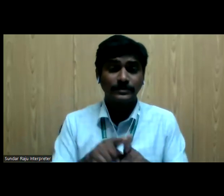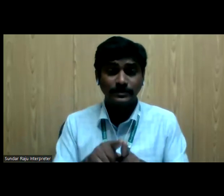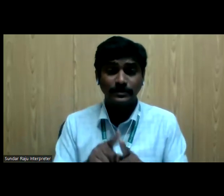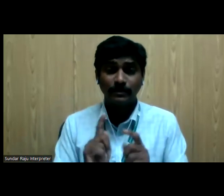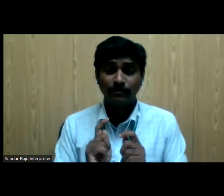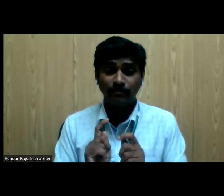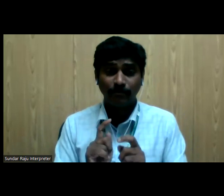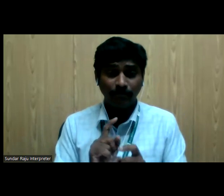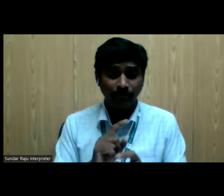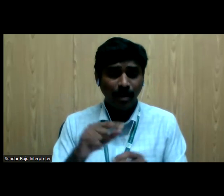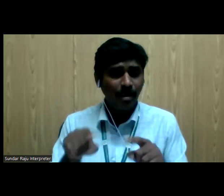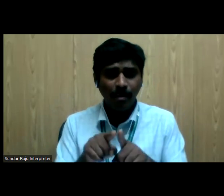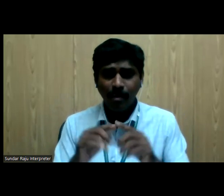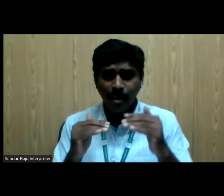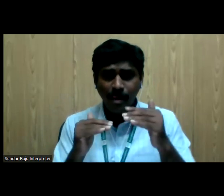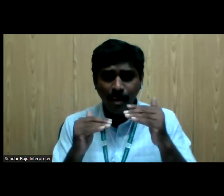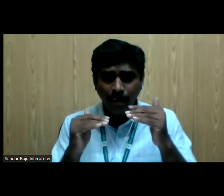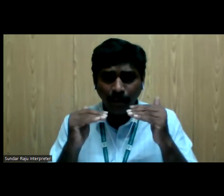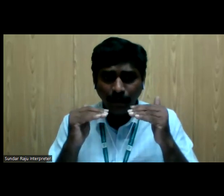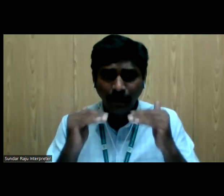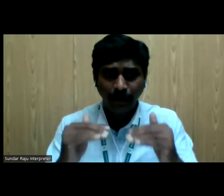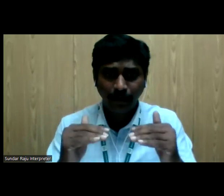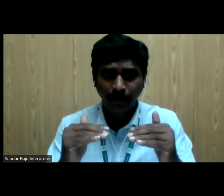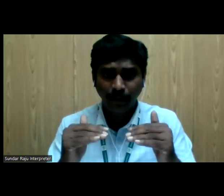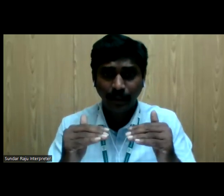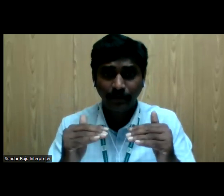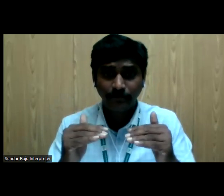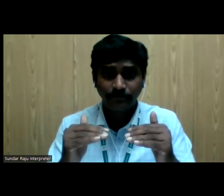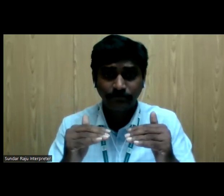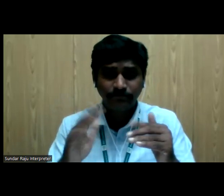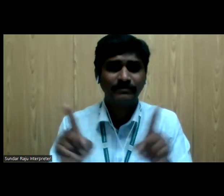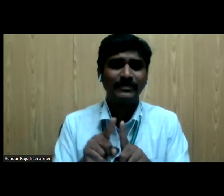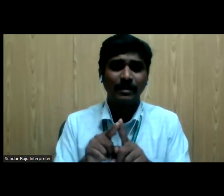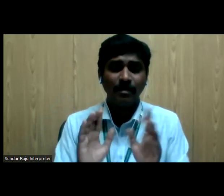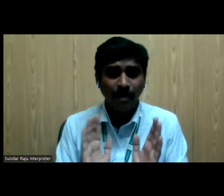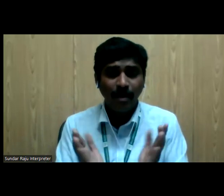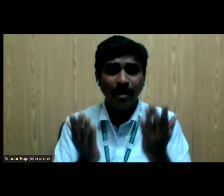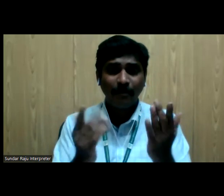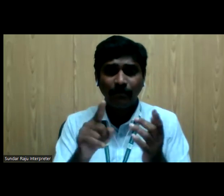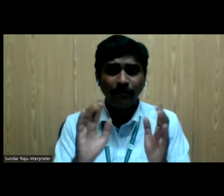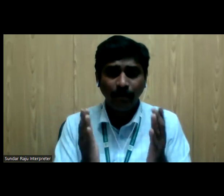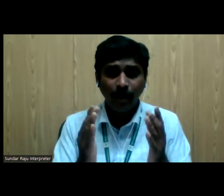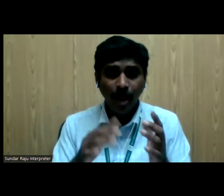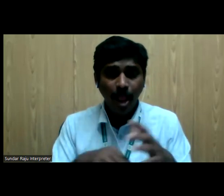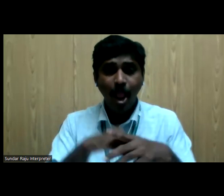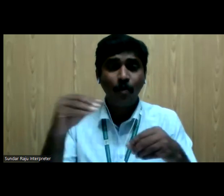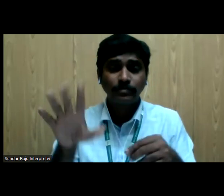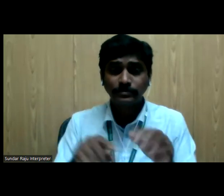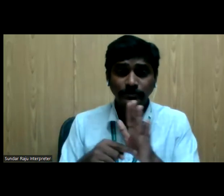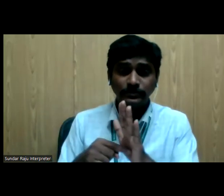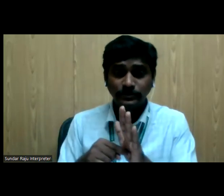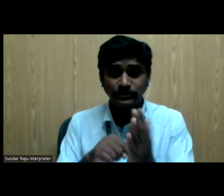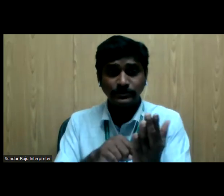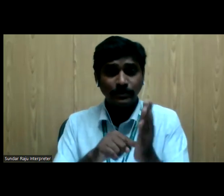are kind of limited, and the ability to get outcomes, desirable outcomes or positive